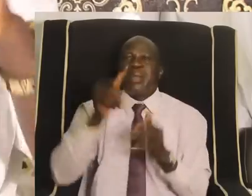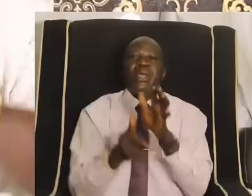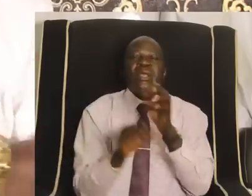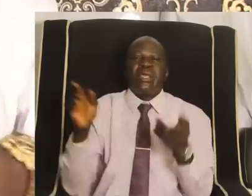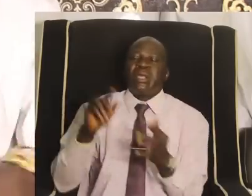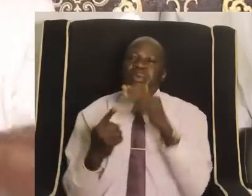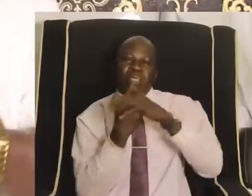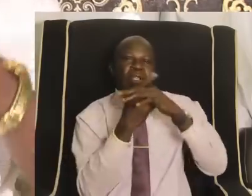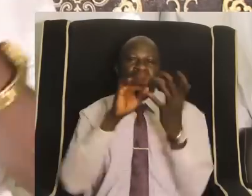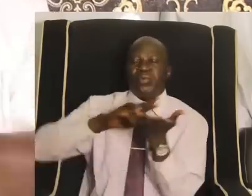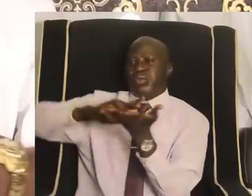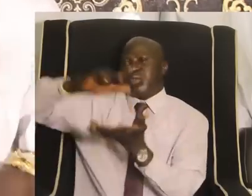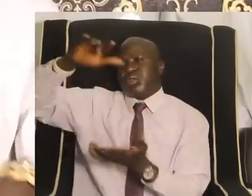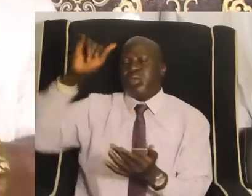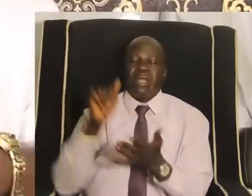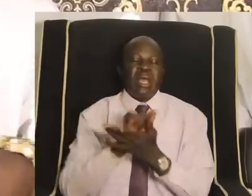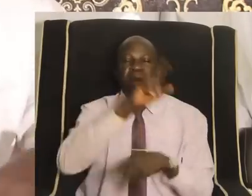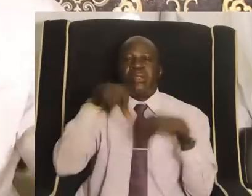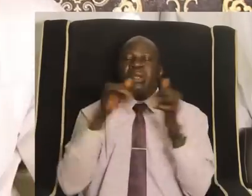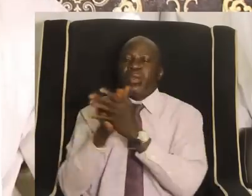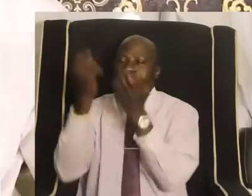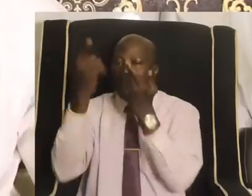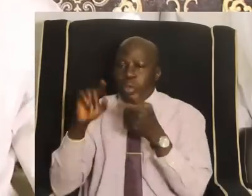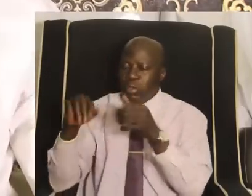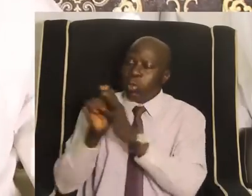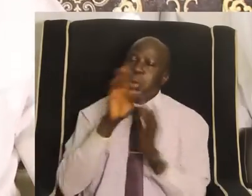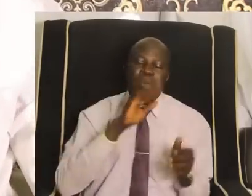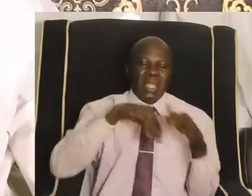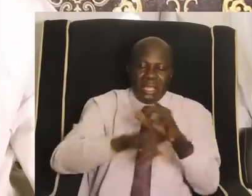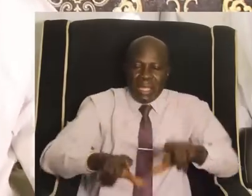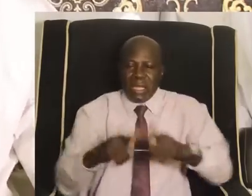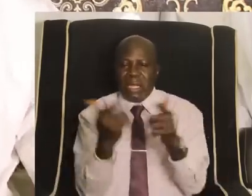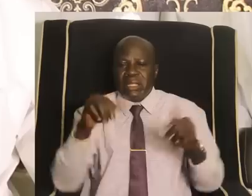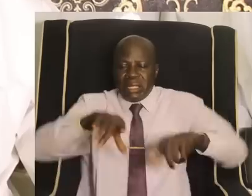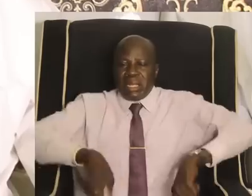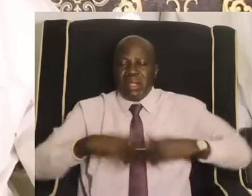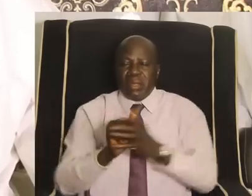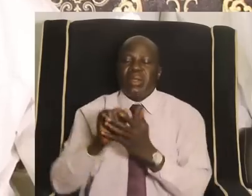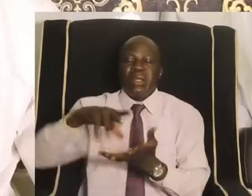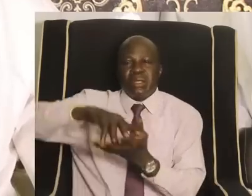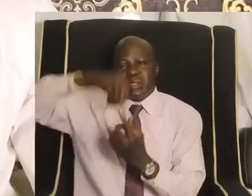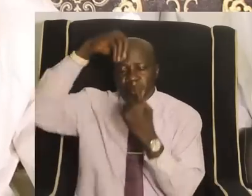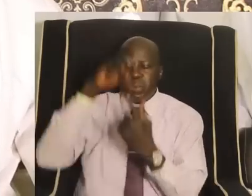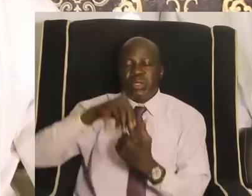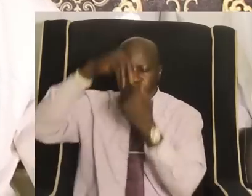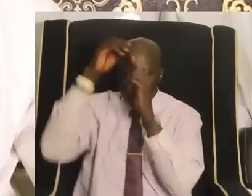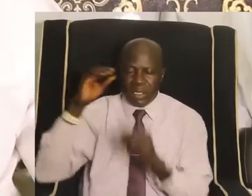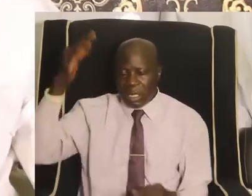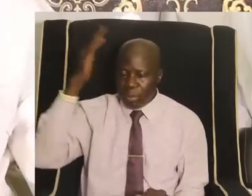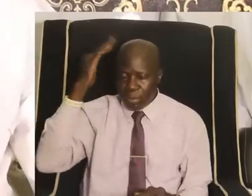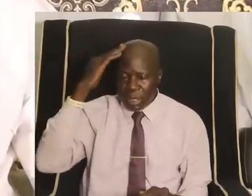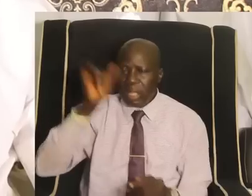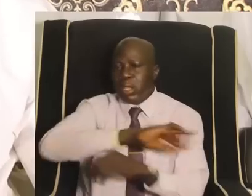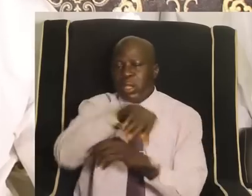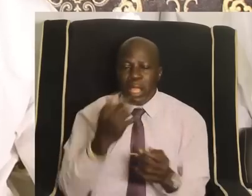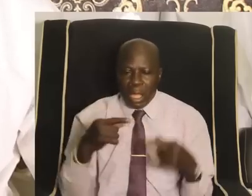He doesn't have any bastard outside. He doesn't have any bastard outside. You now know the one that holds the glory among you. But